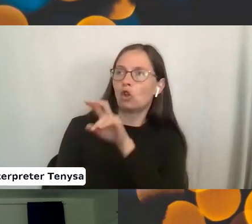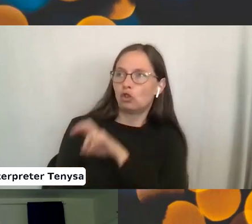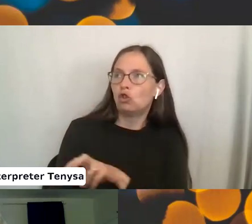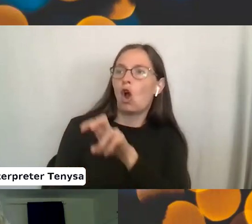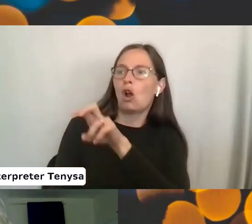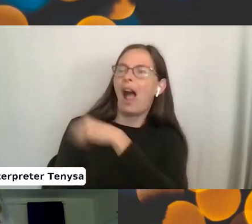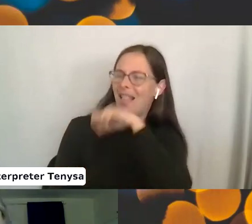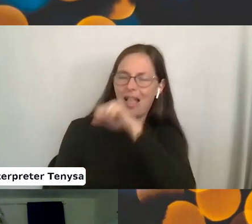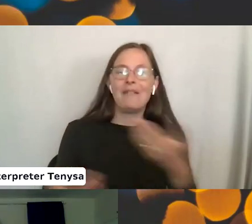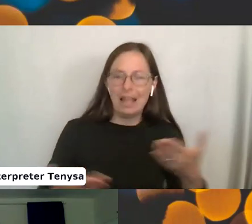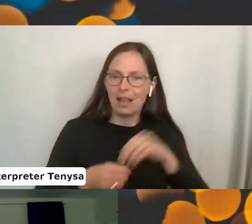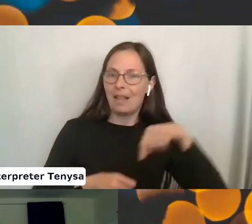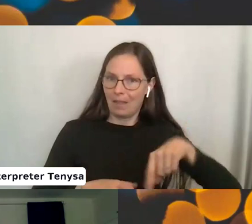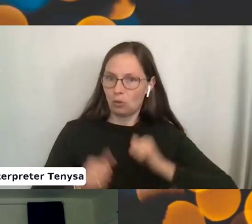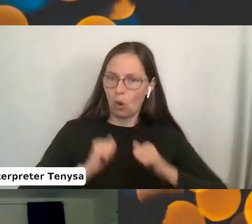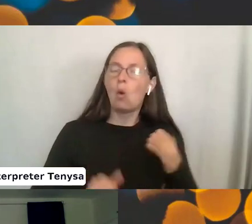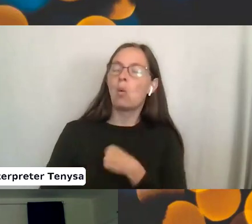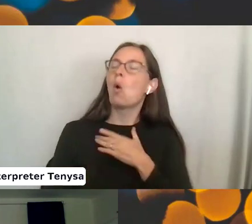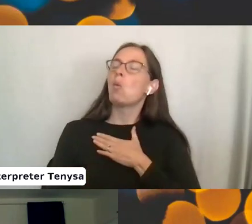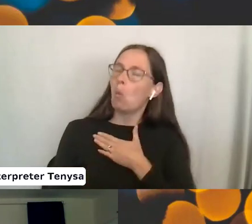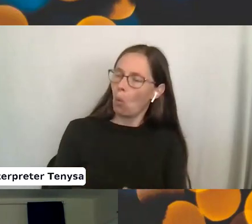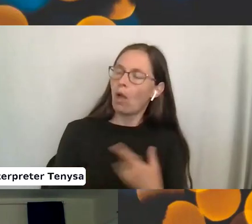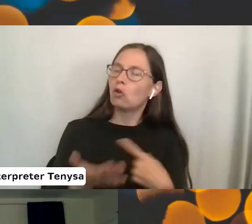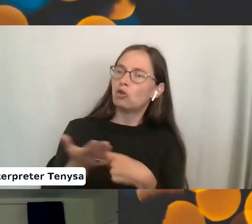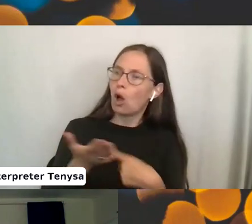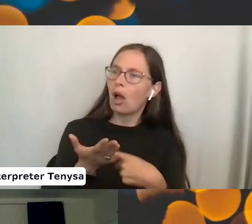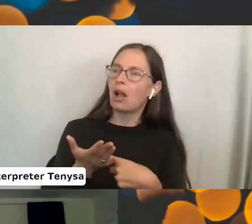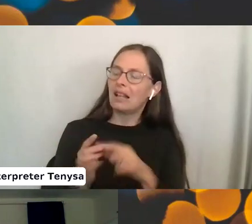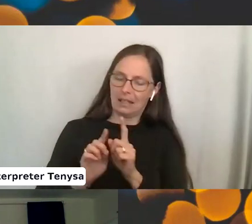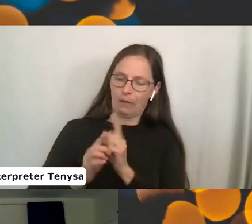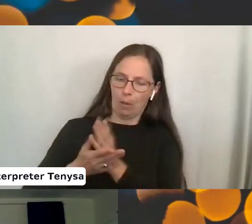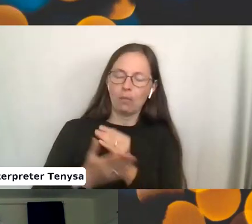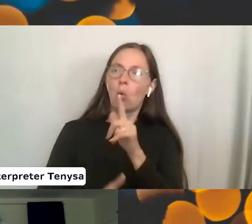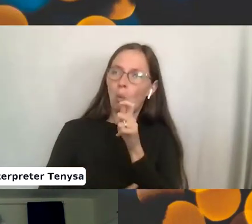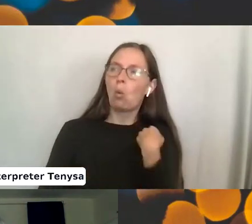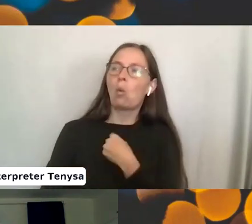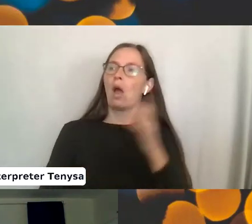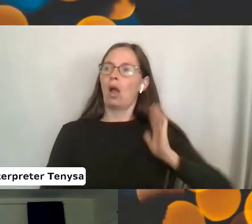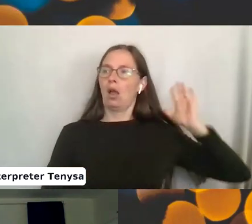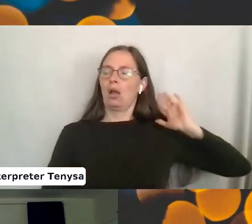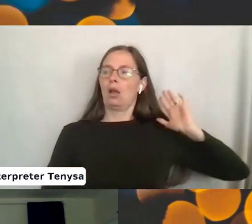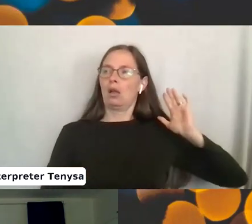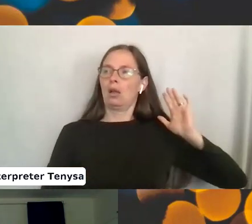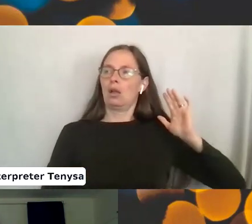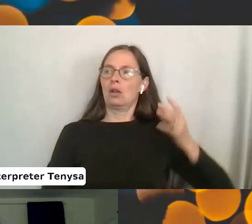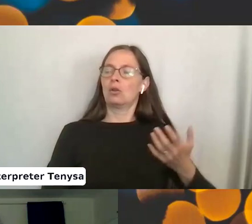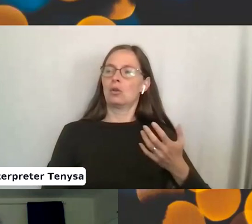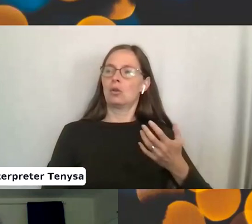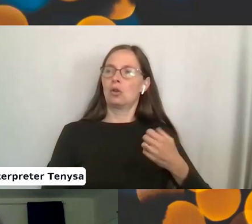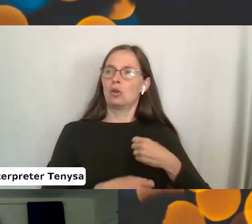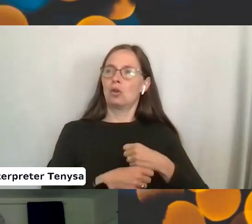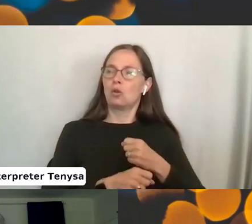this podcast, we are willing to talk about aspects of who we were that were created out